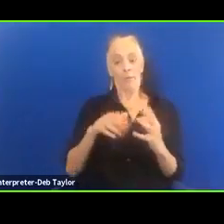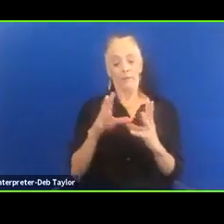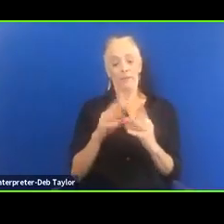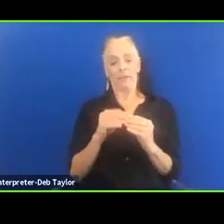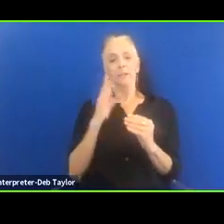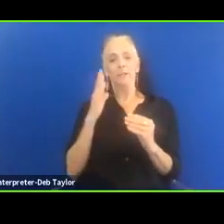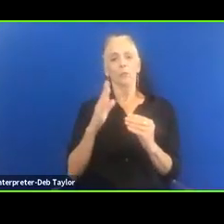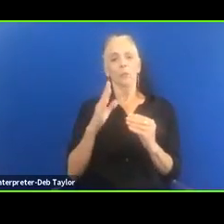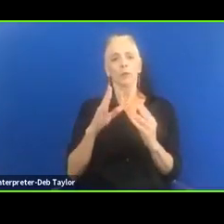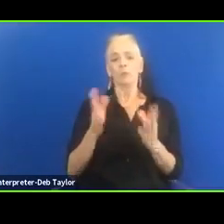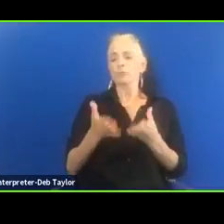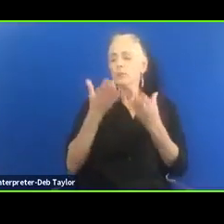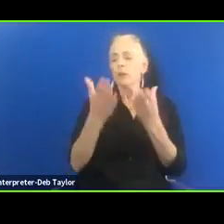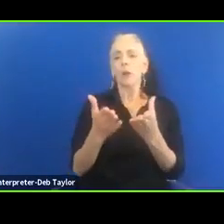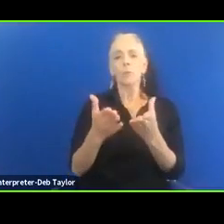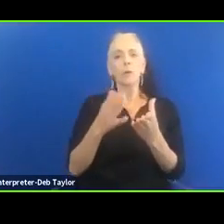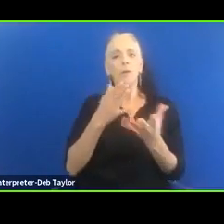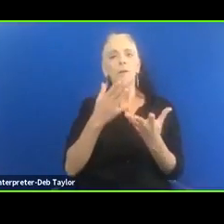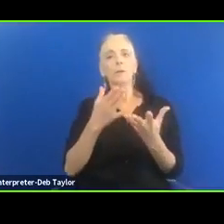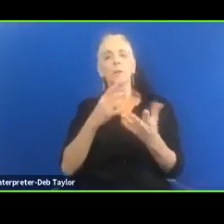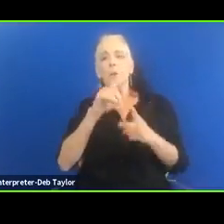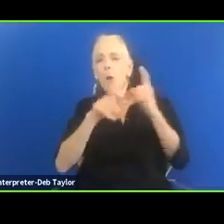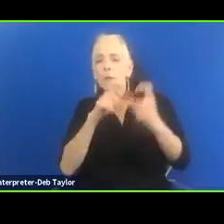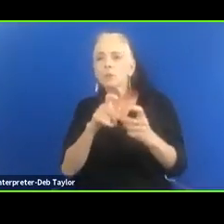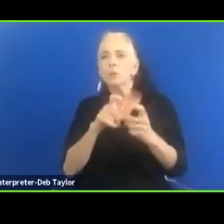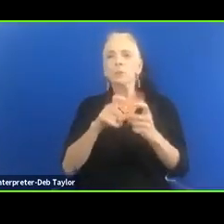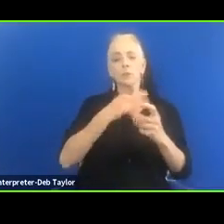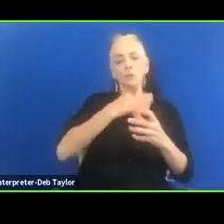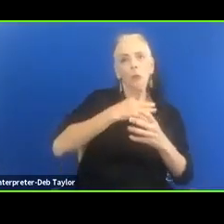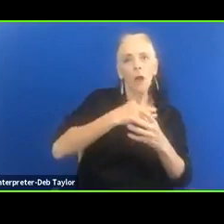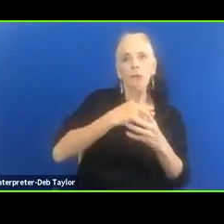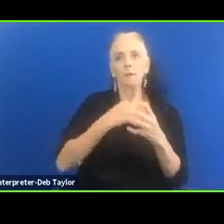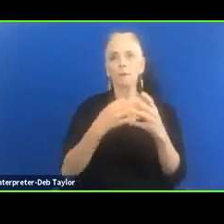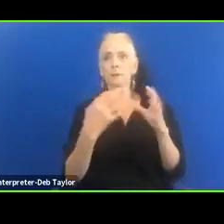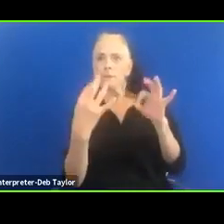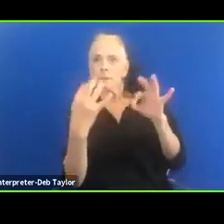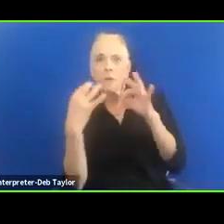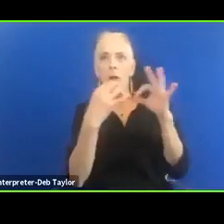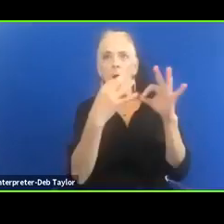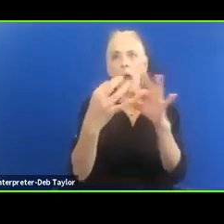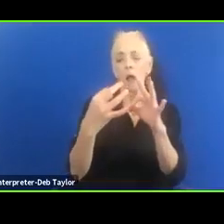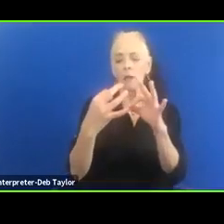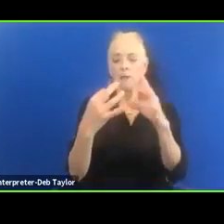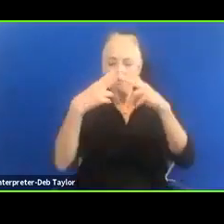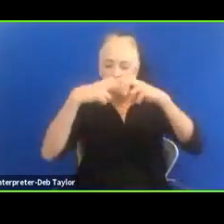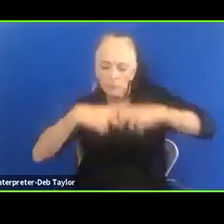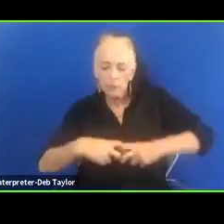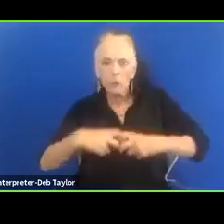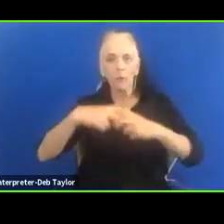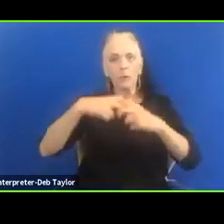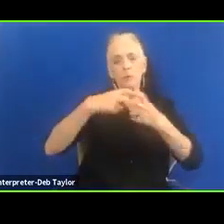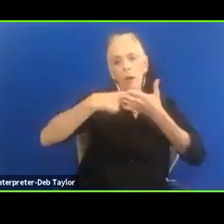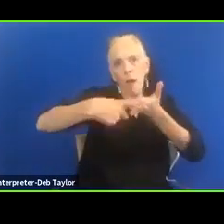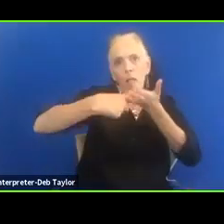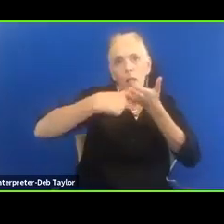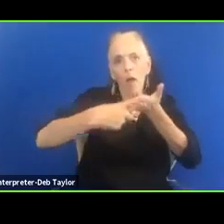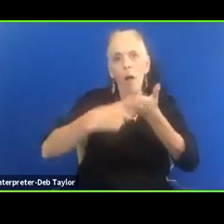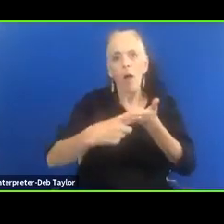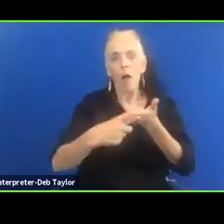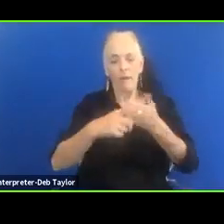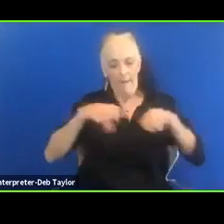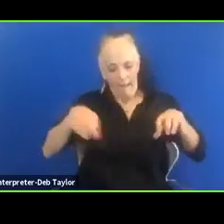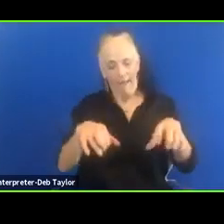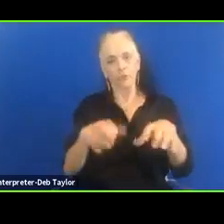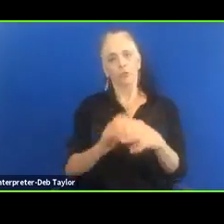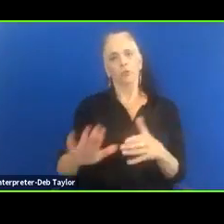questions, curiosity, feedback, critical dialogue, and action in your study groups and your communities at large. So if